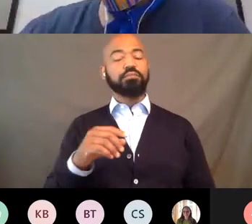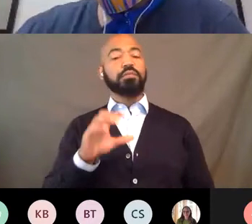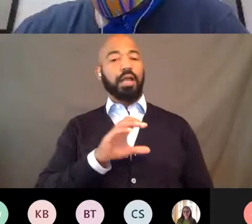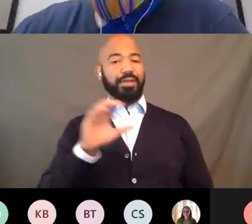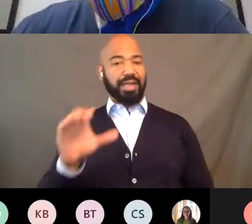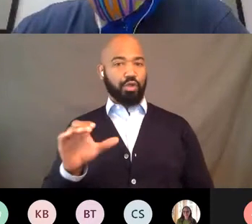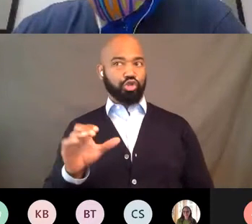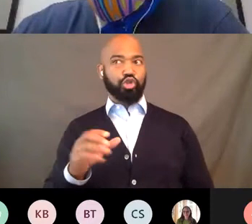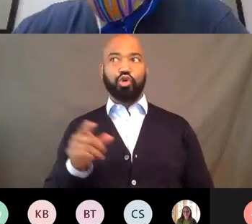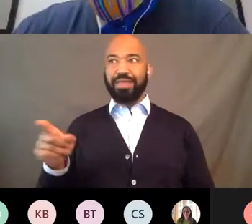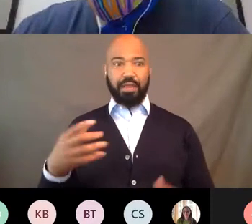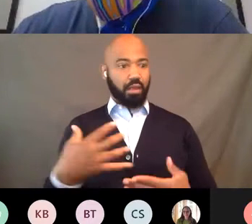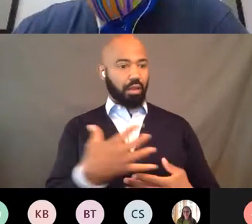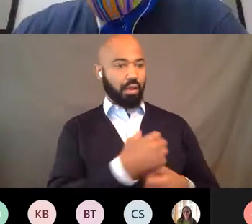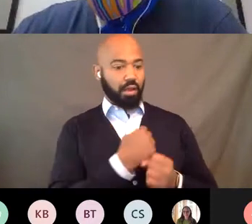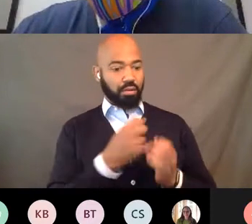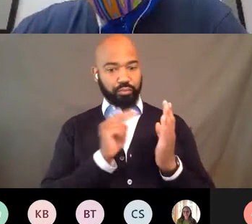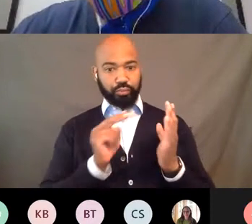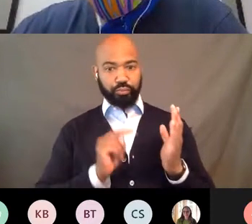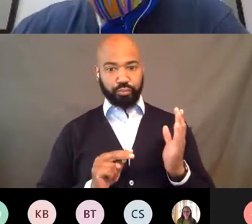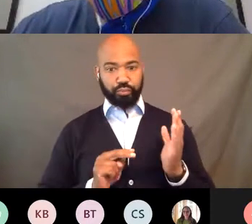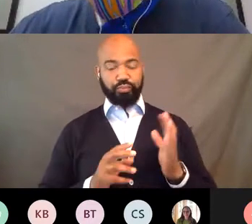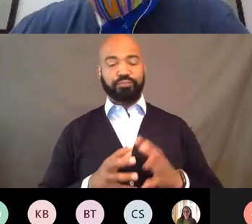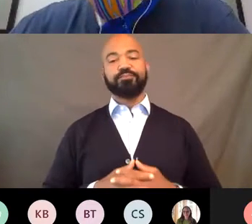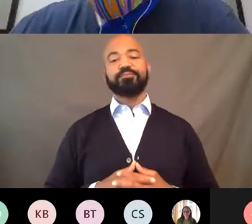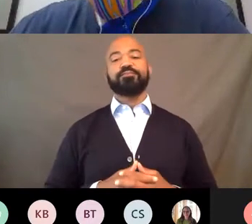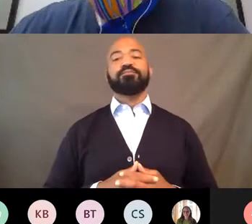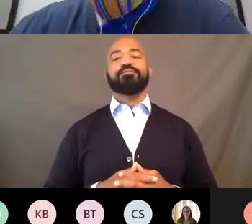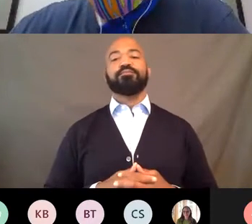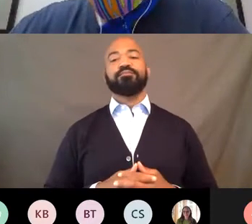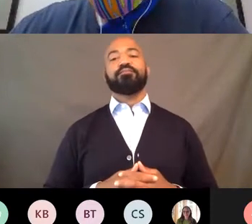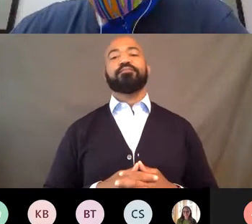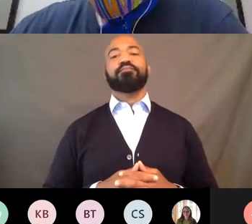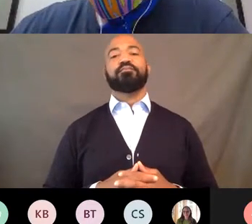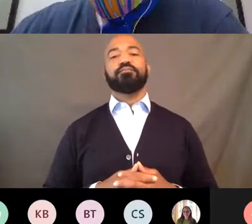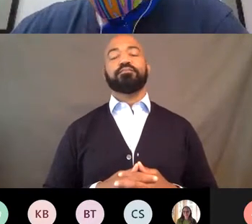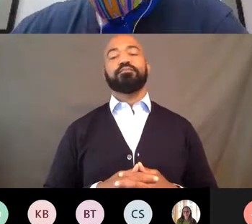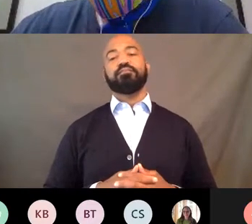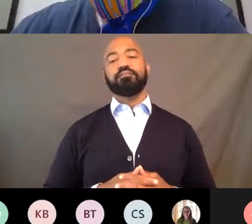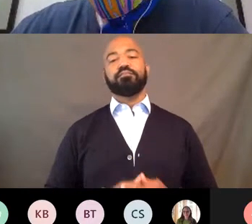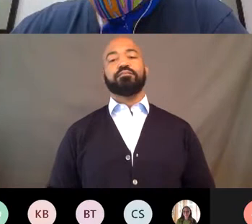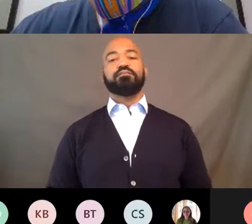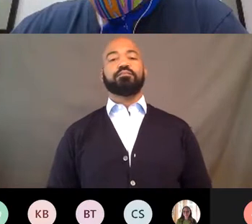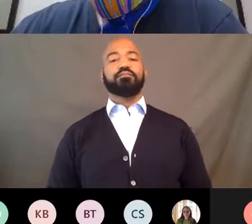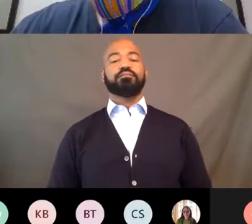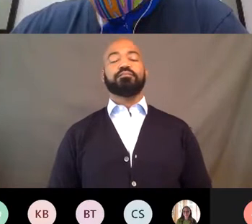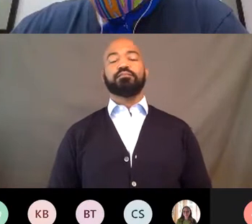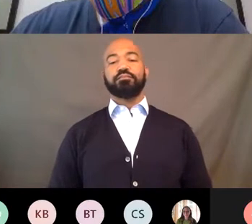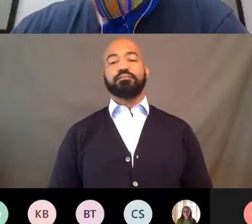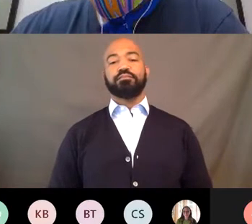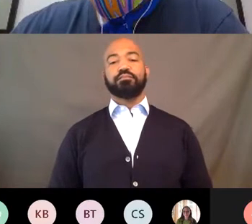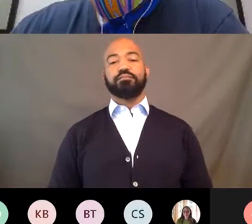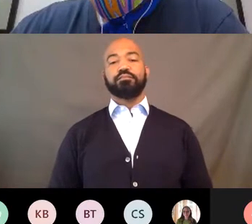I was wondering if you might have like an expanded version of the executive